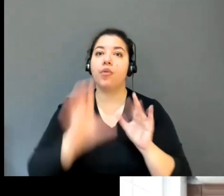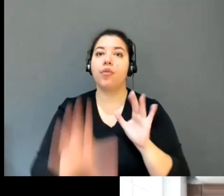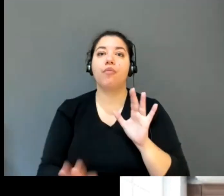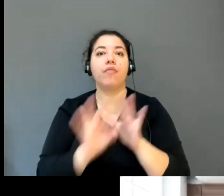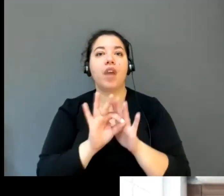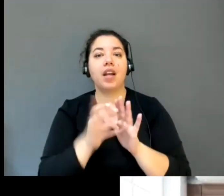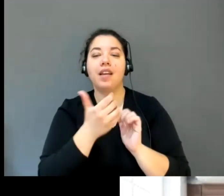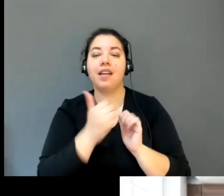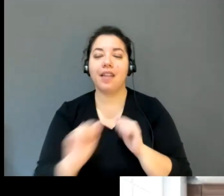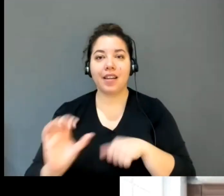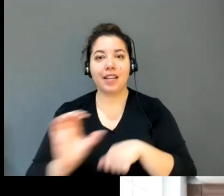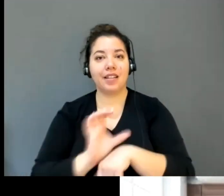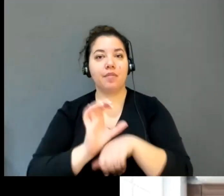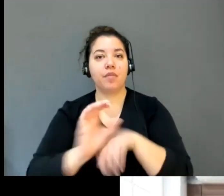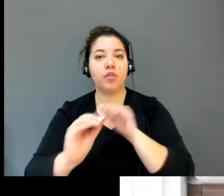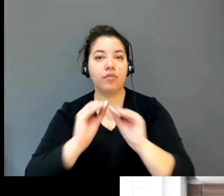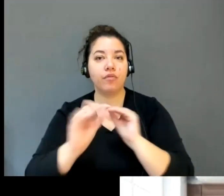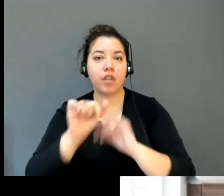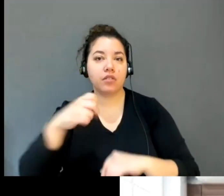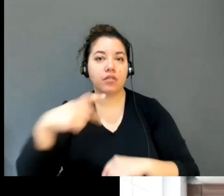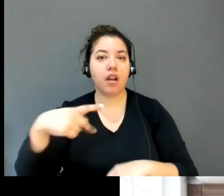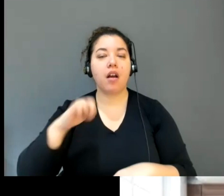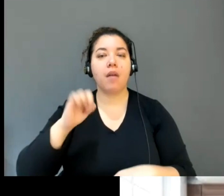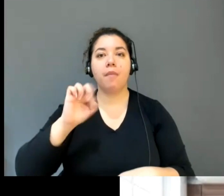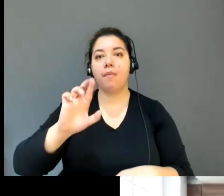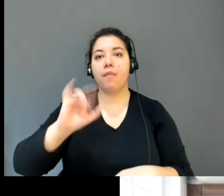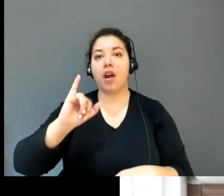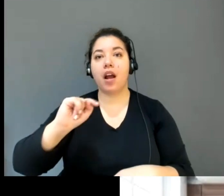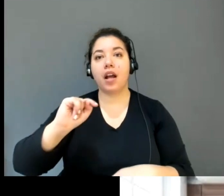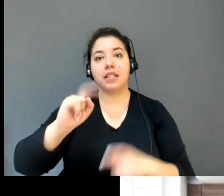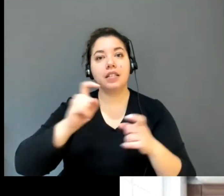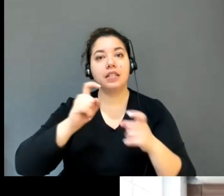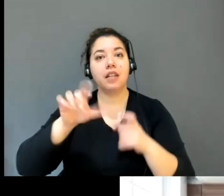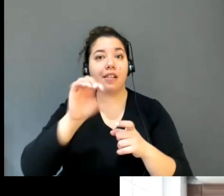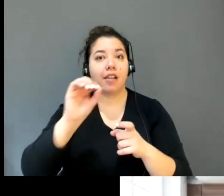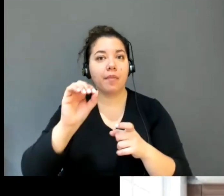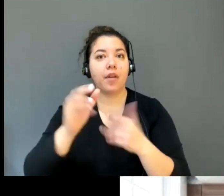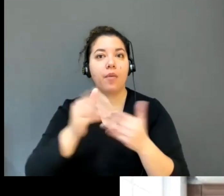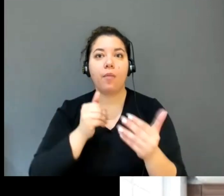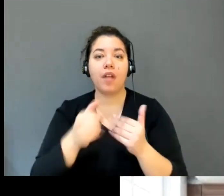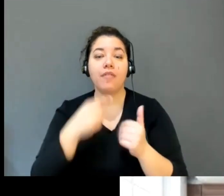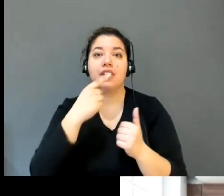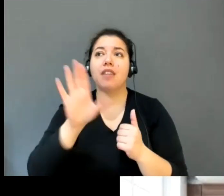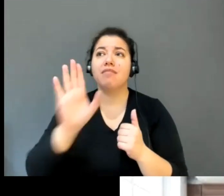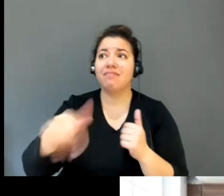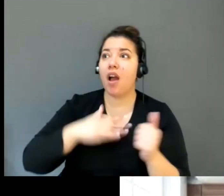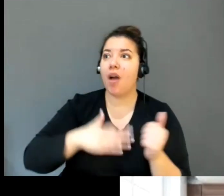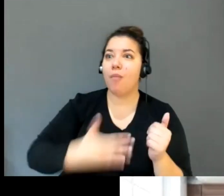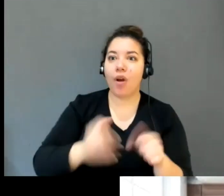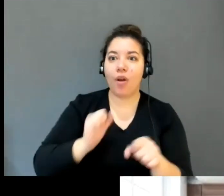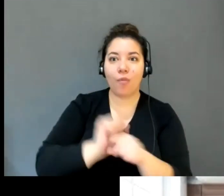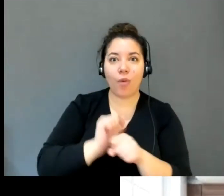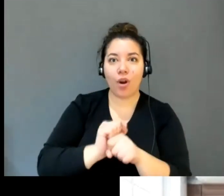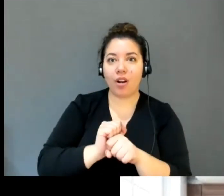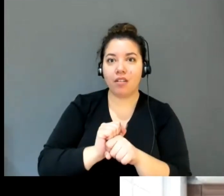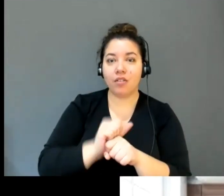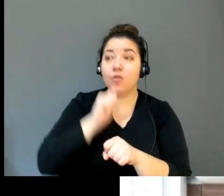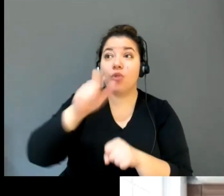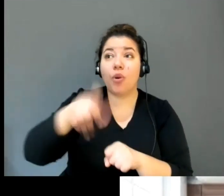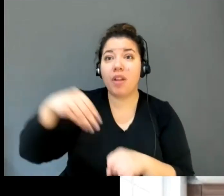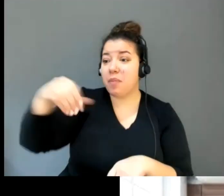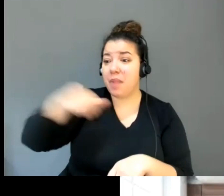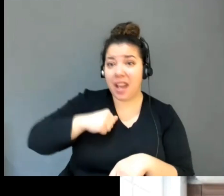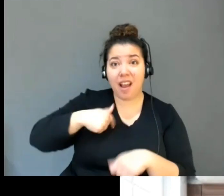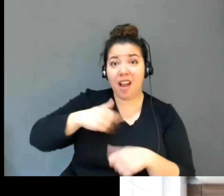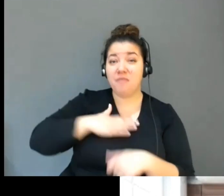repair shop, any kind of IT management company, even better. Say, hey, listen, I will work for free if you'll just put me to work. That would be what